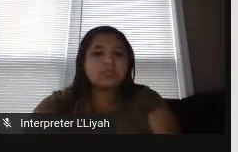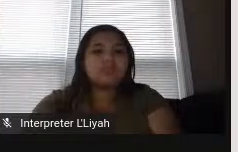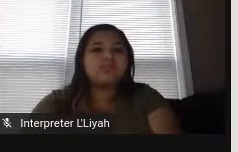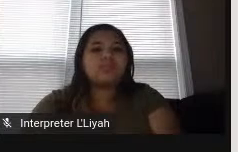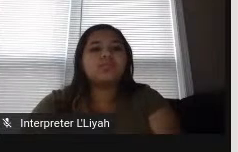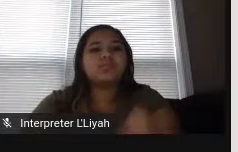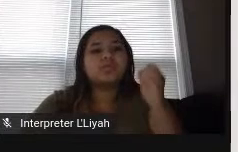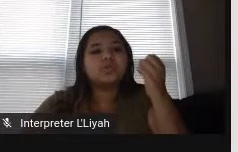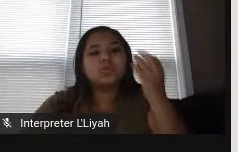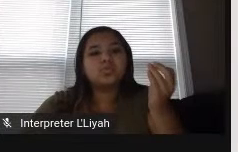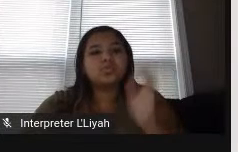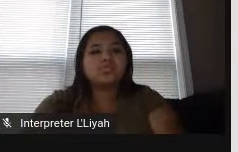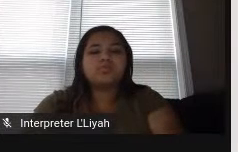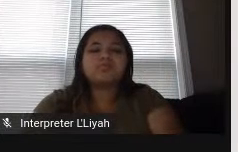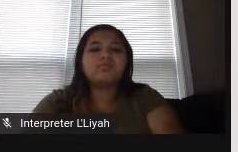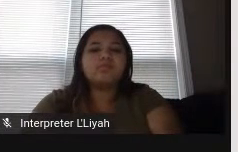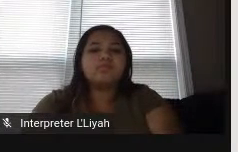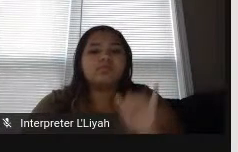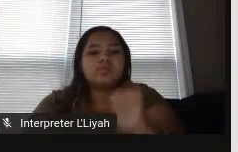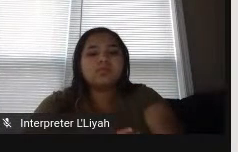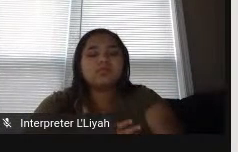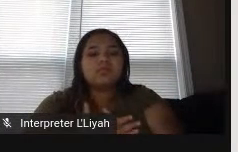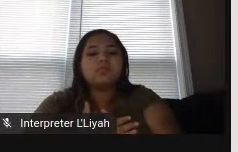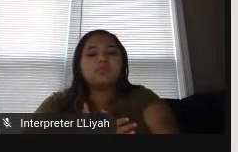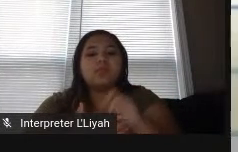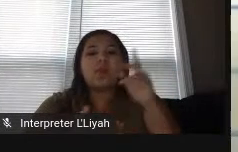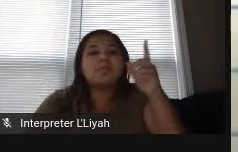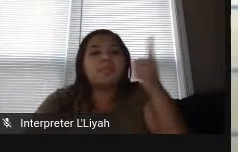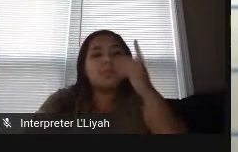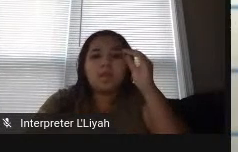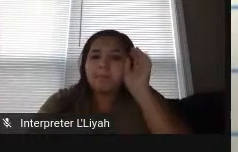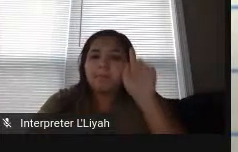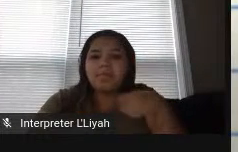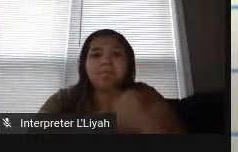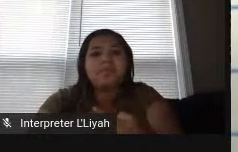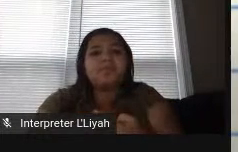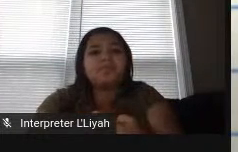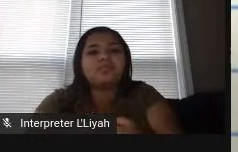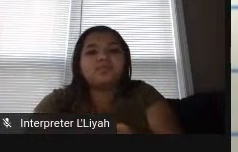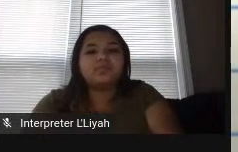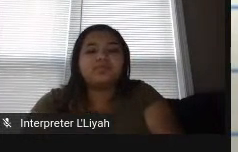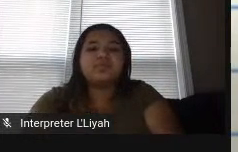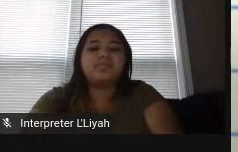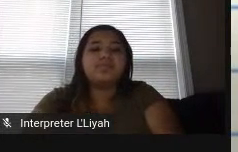IEP. So that is something to think about.